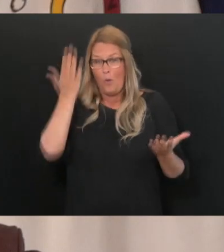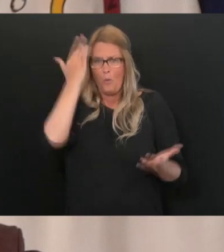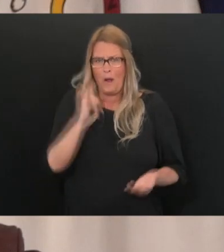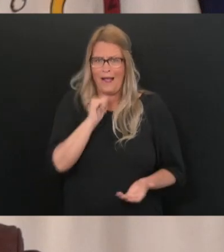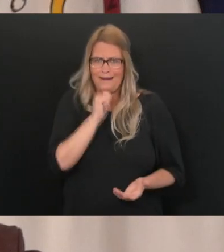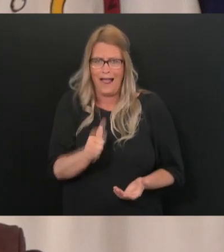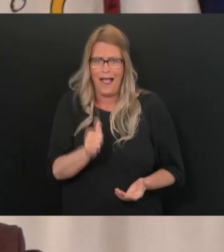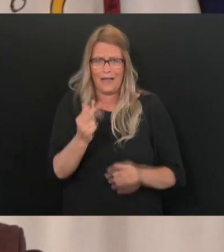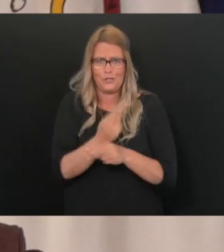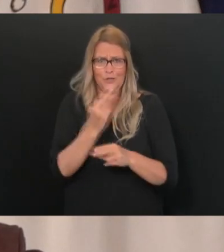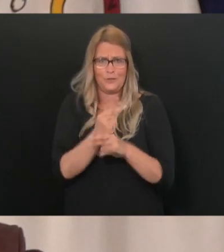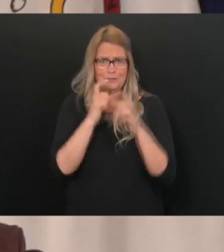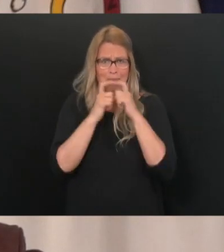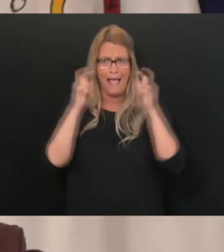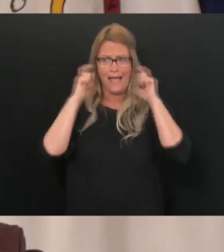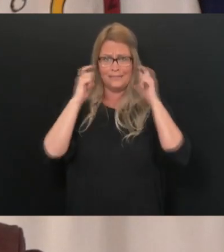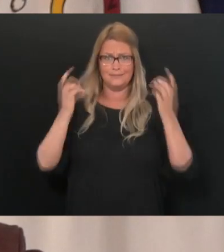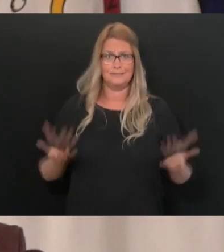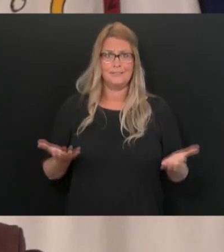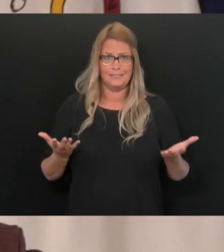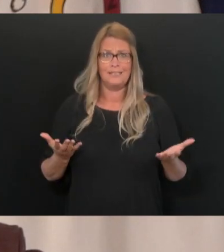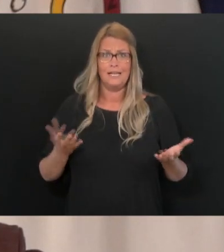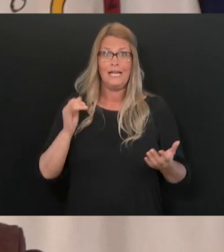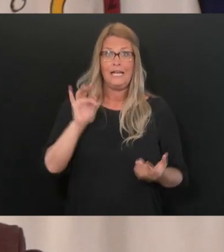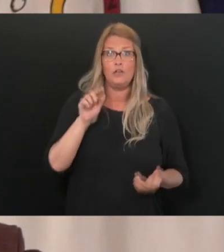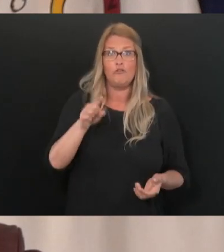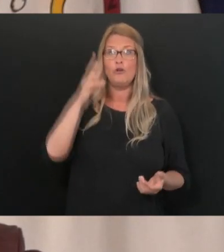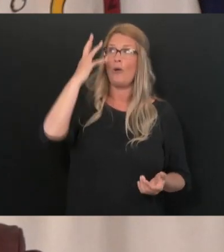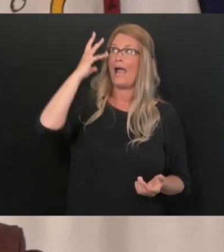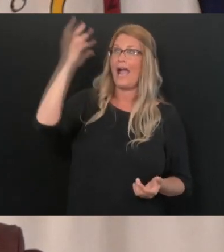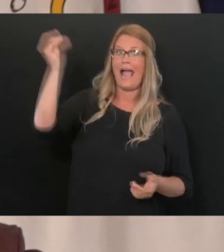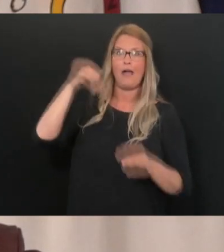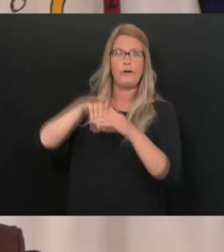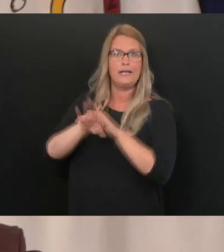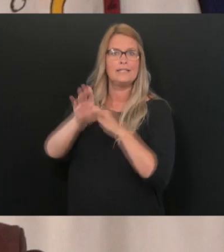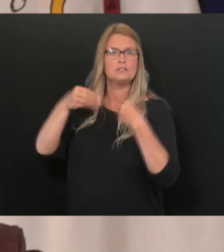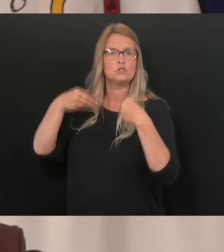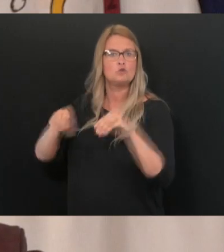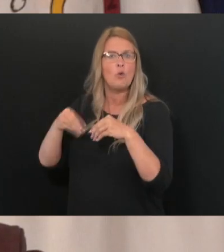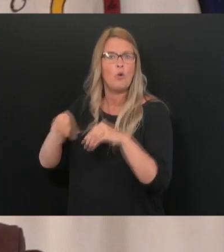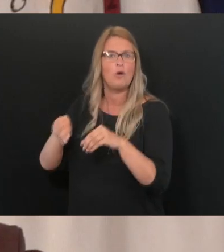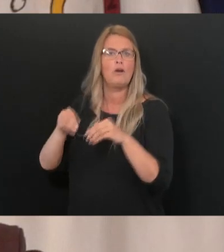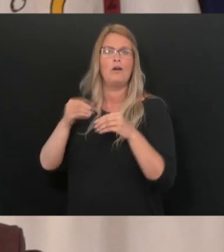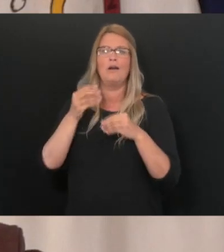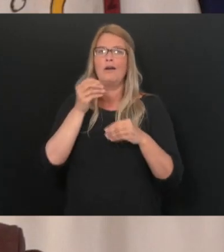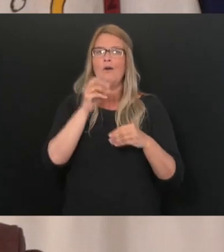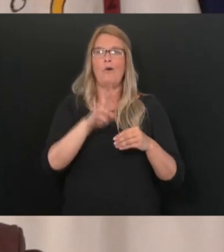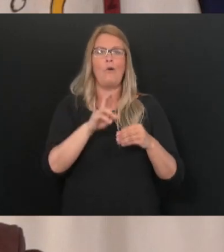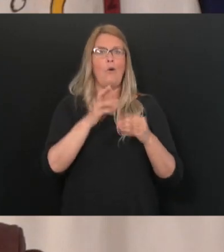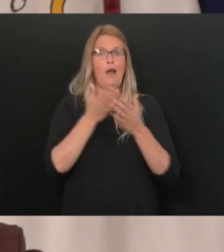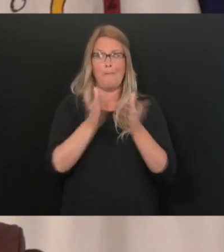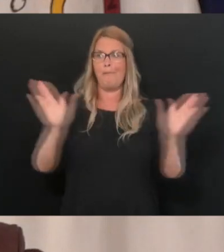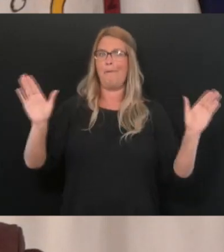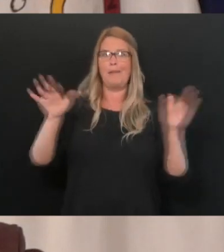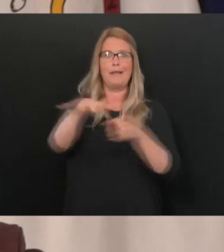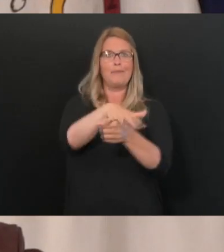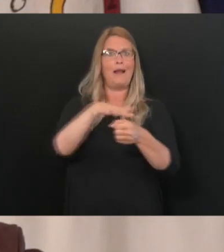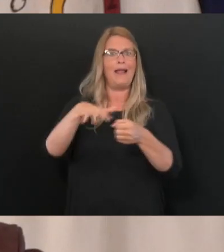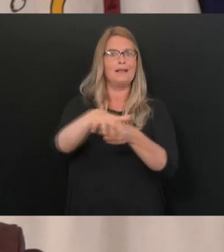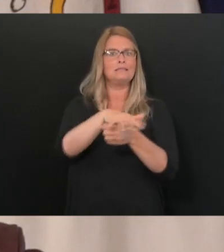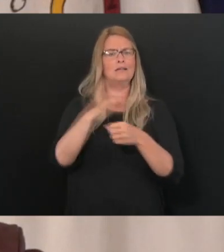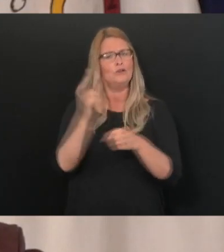your mask? And absolutely, if you go out and you go into a store, you go into a public place, wear